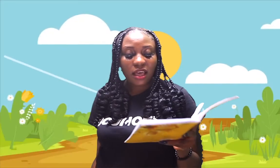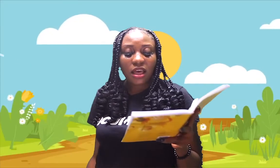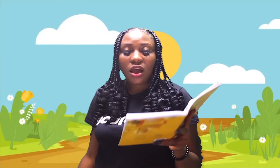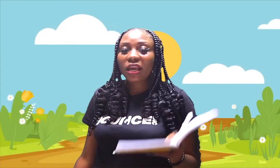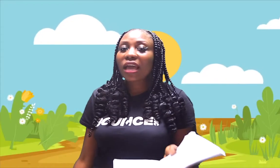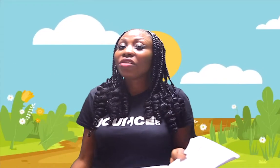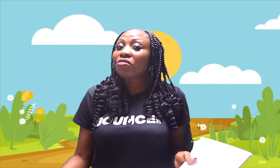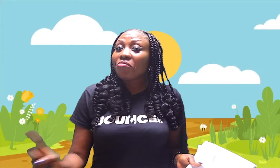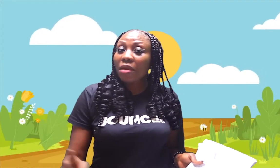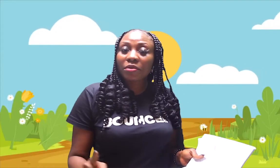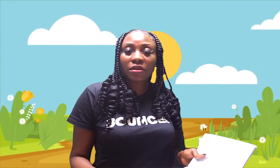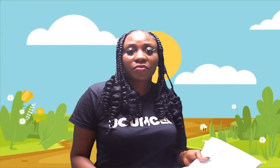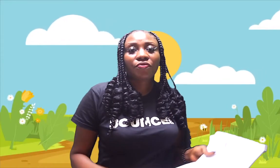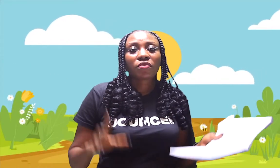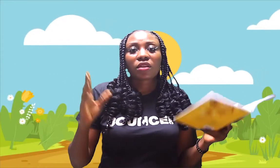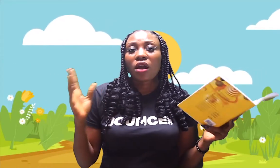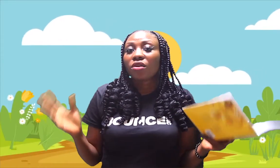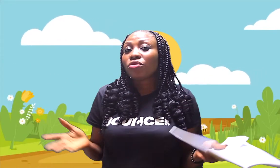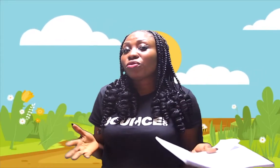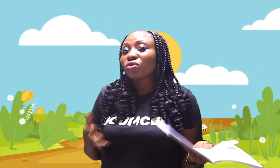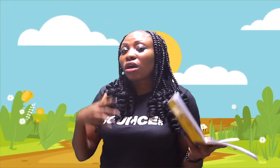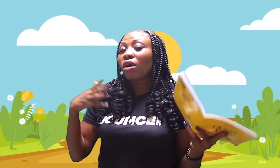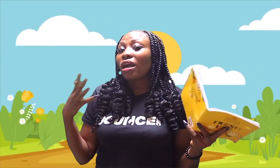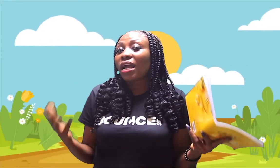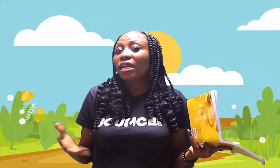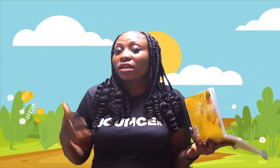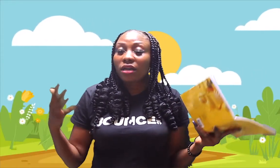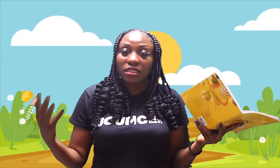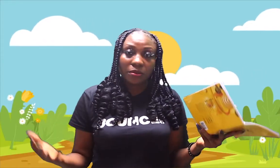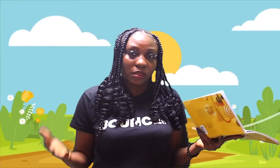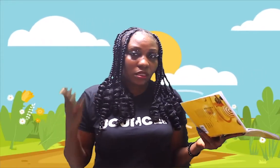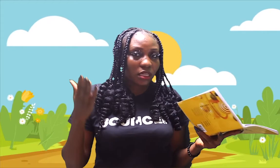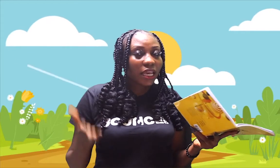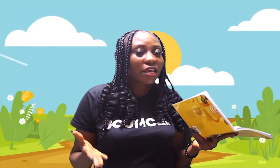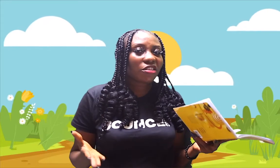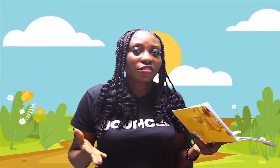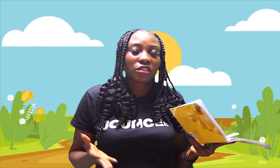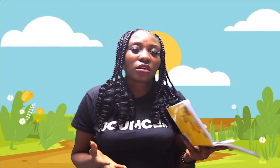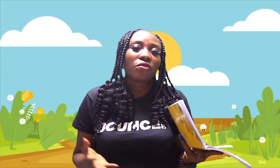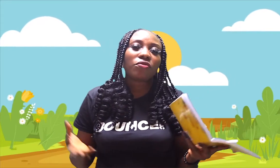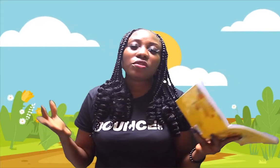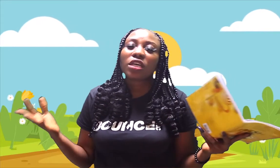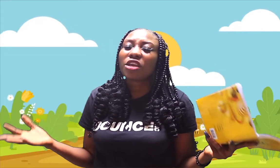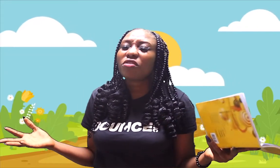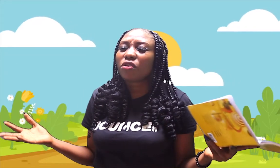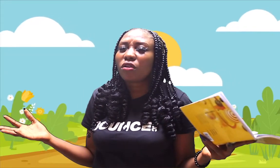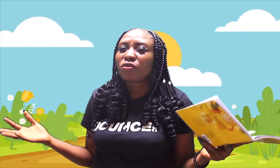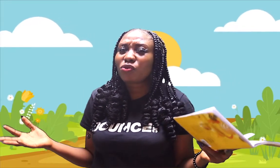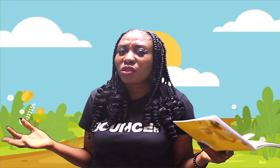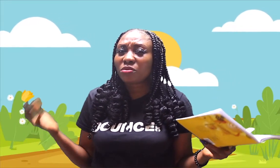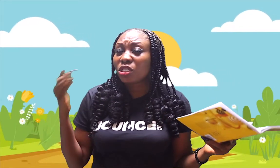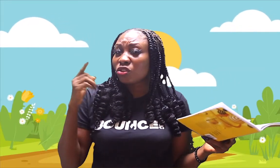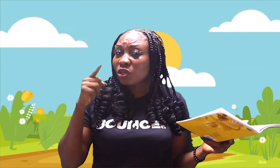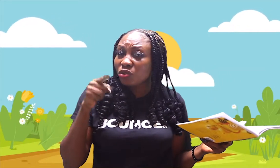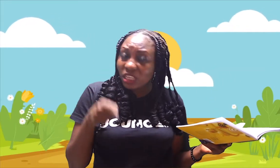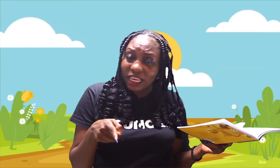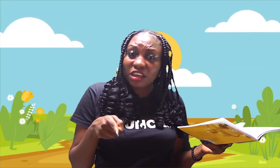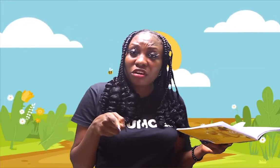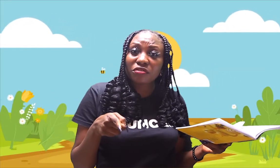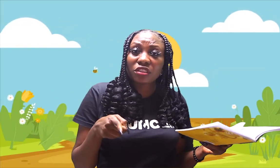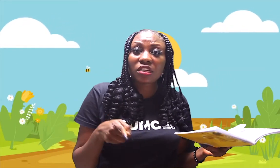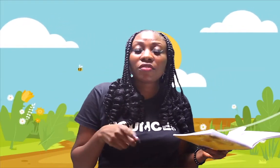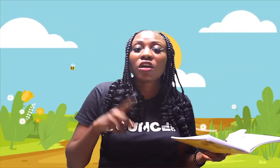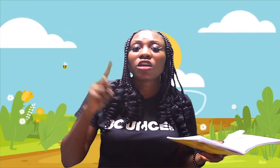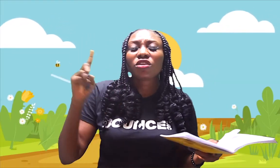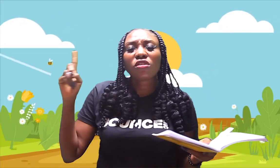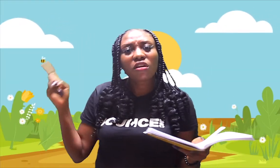Amen. Okay, remember our roots, our guide, our tips. Take care of yourself. Take care of your loved ones, because when you take